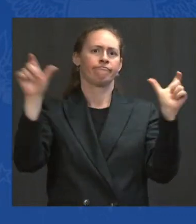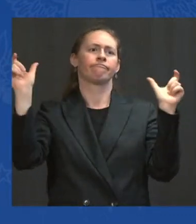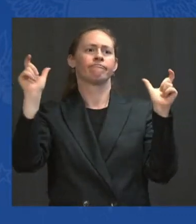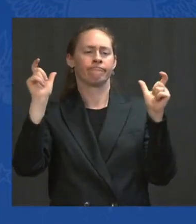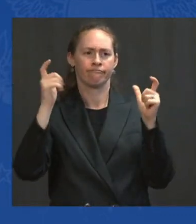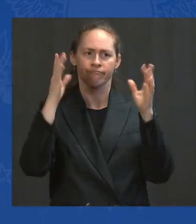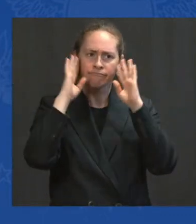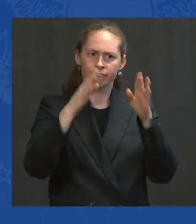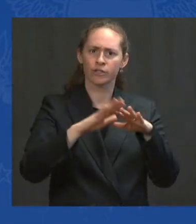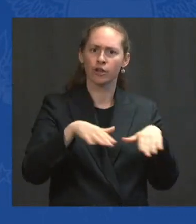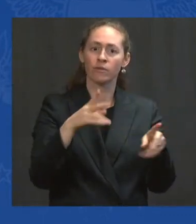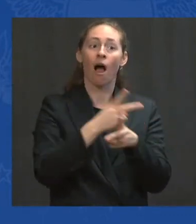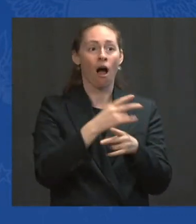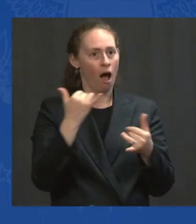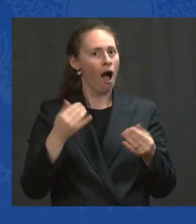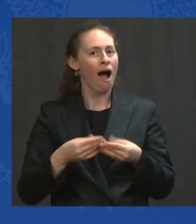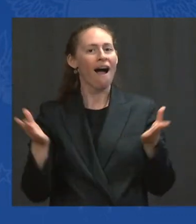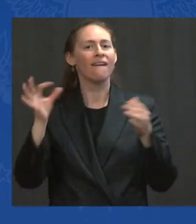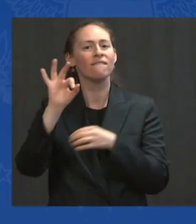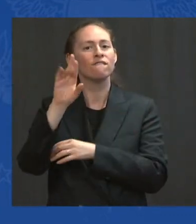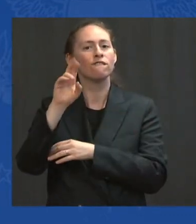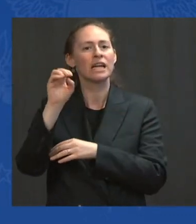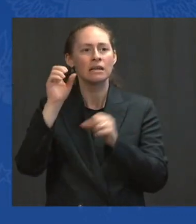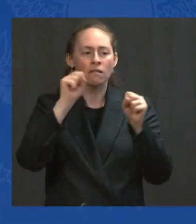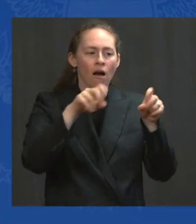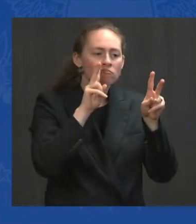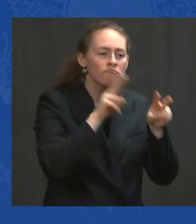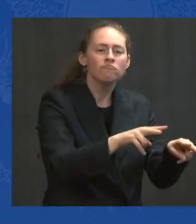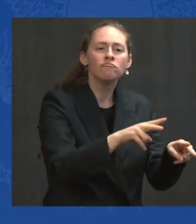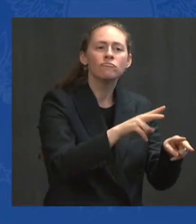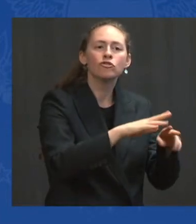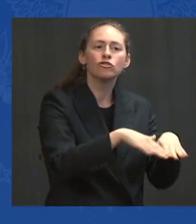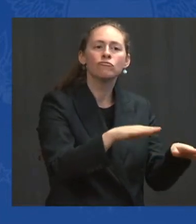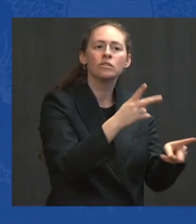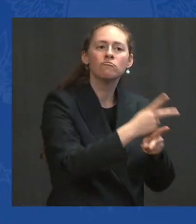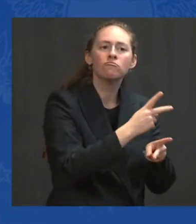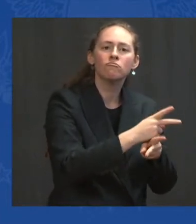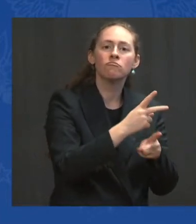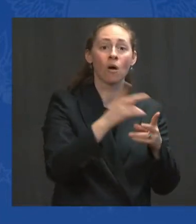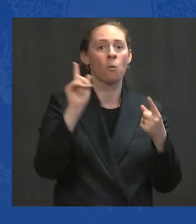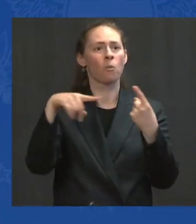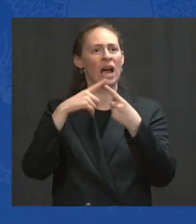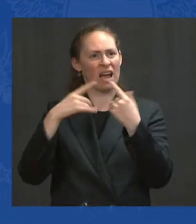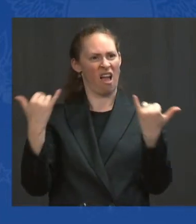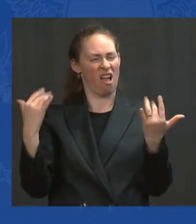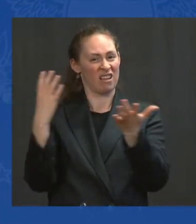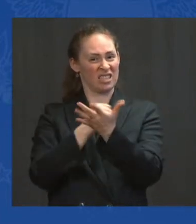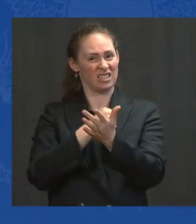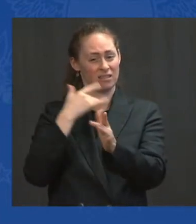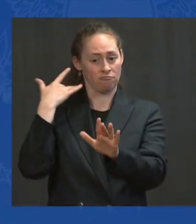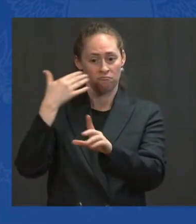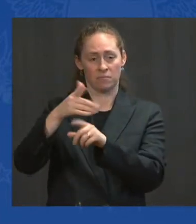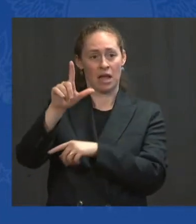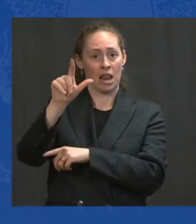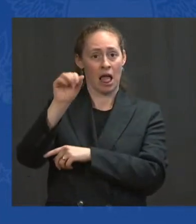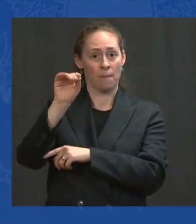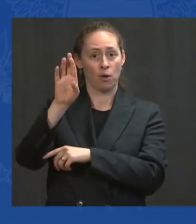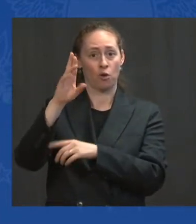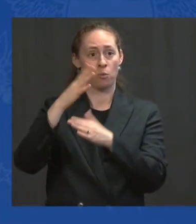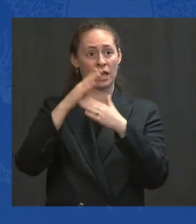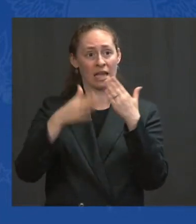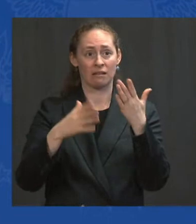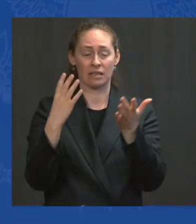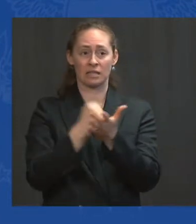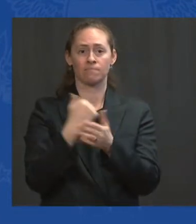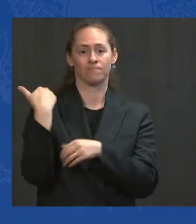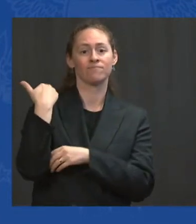parents and caregivers getting vaccinated through Labor Day, which is September 6th, extended from their initial commitment, which was through the 4th of July.